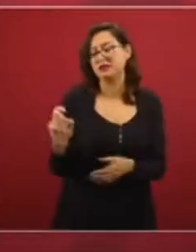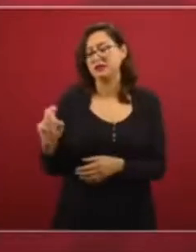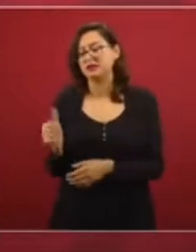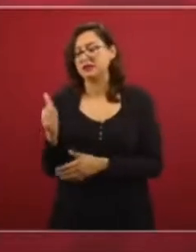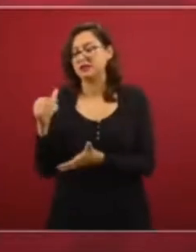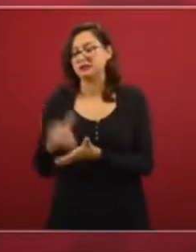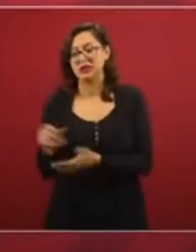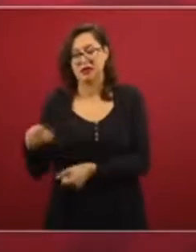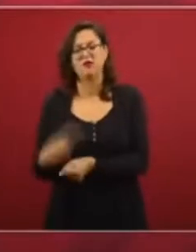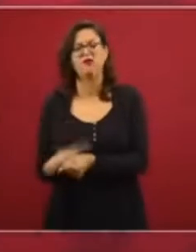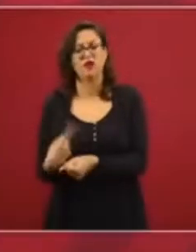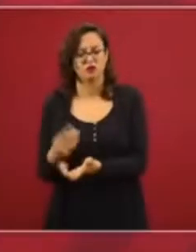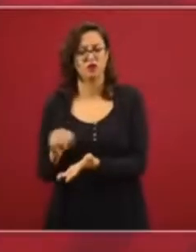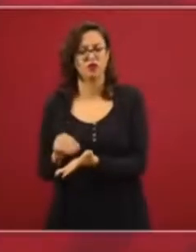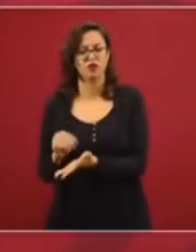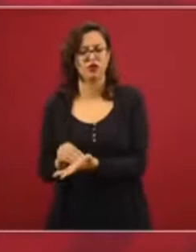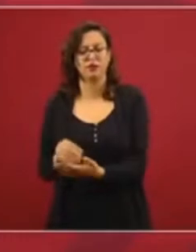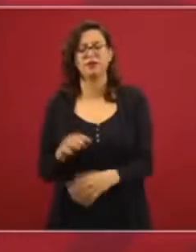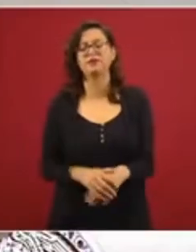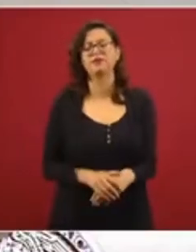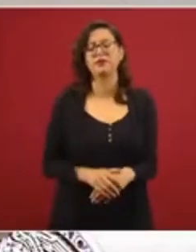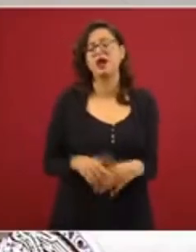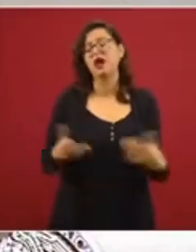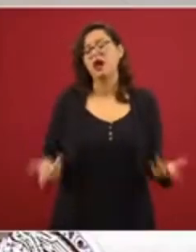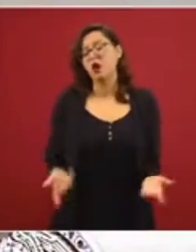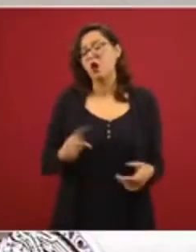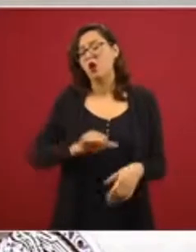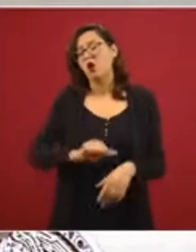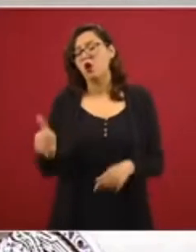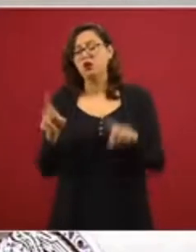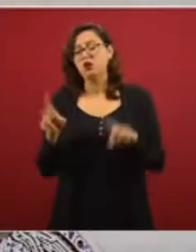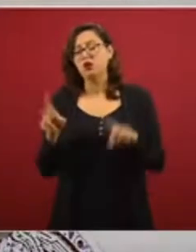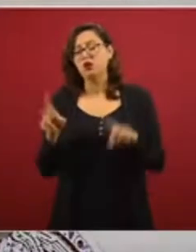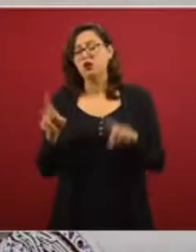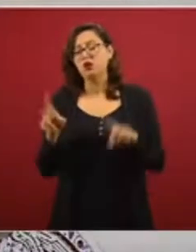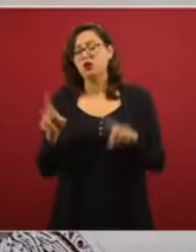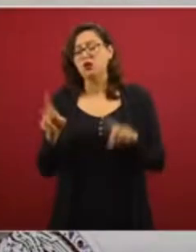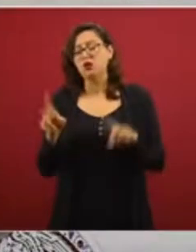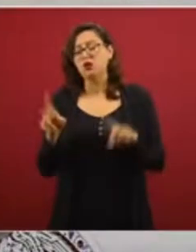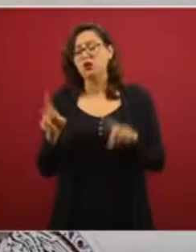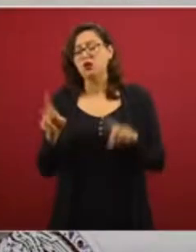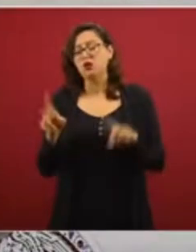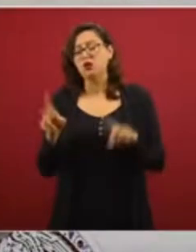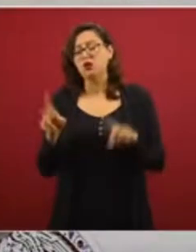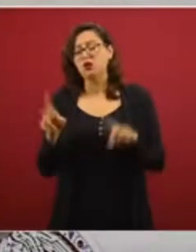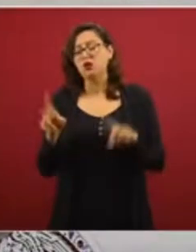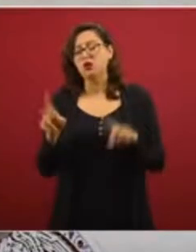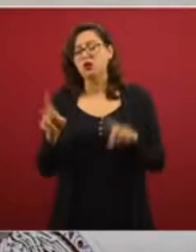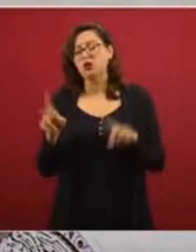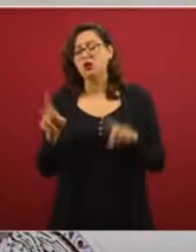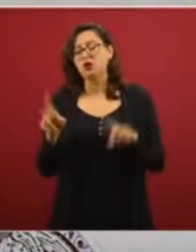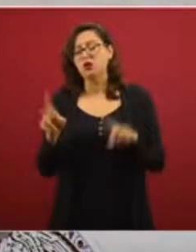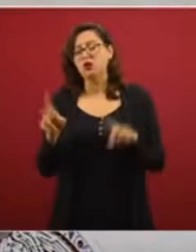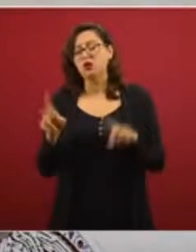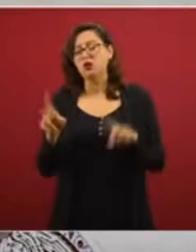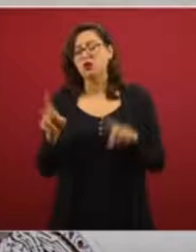elemento positivo es que desde la semana 27 disminuye. The other important matter